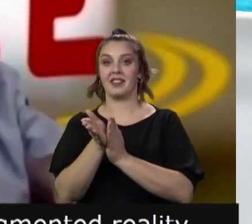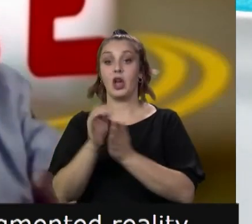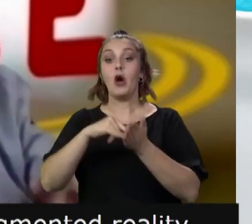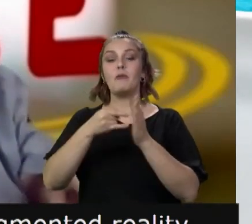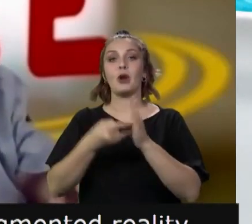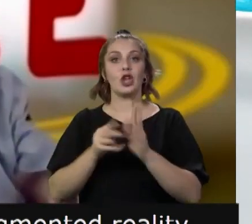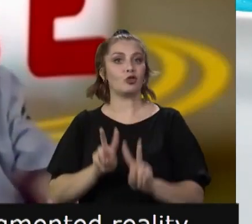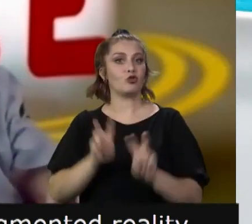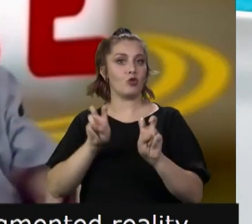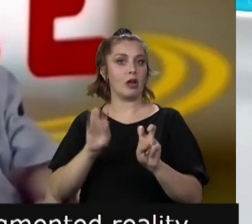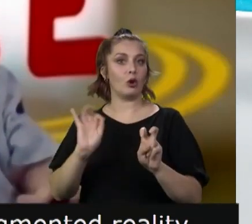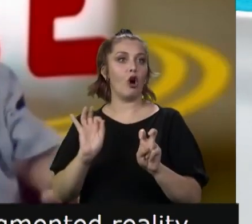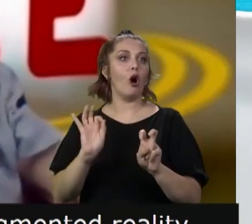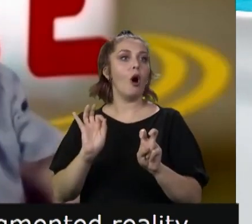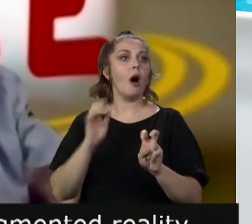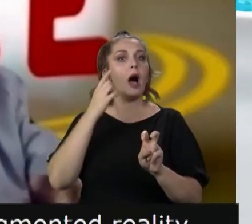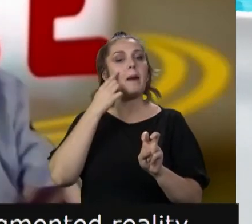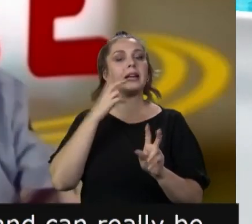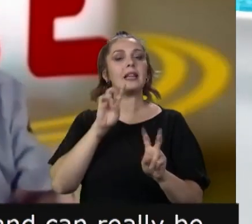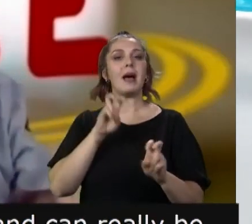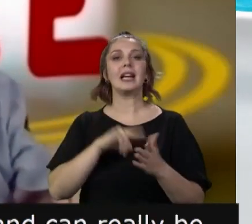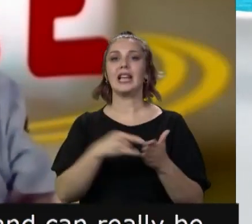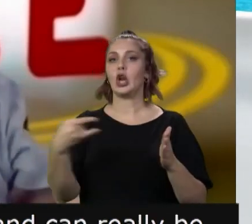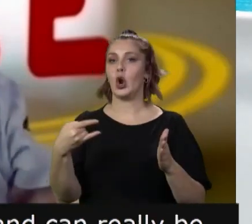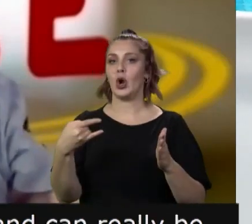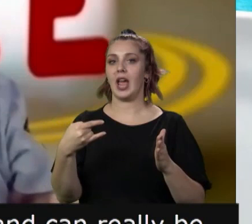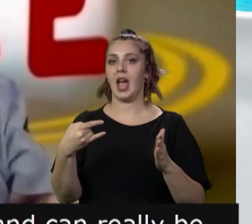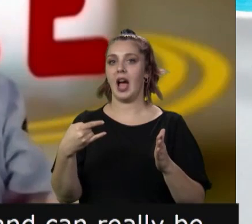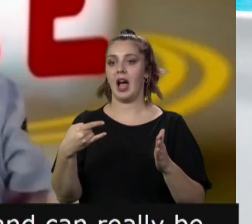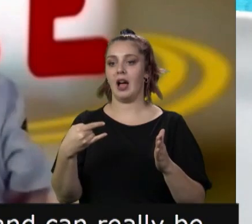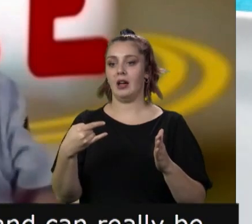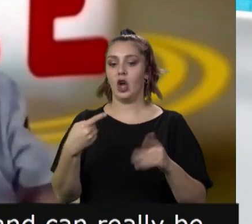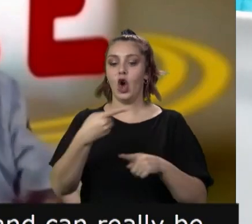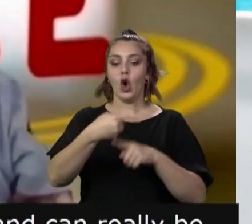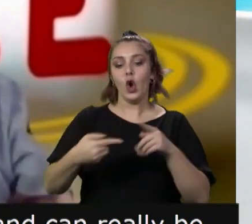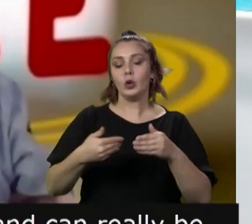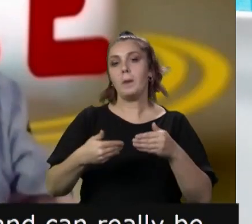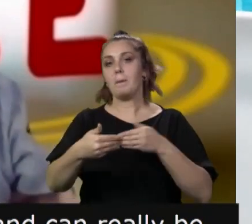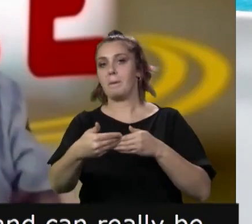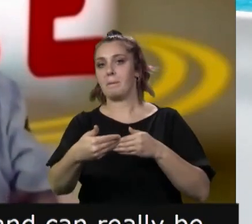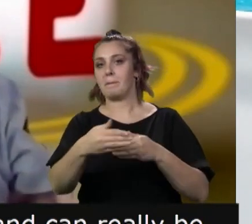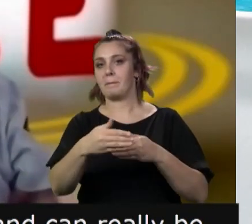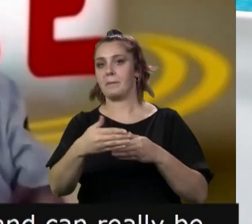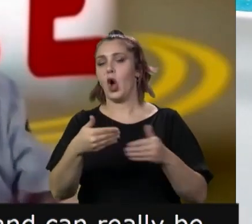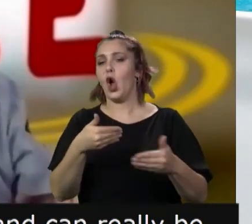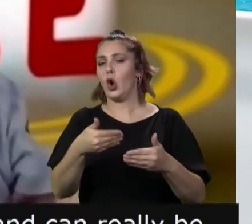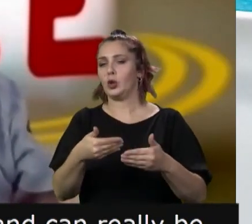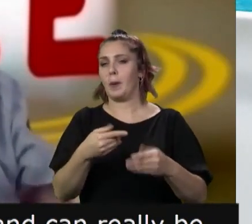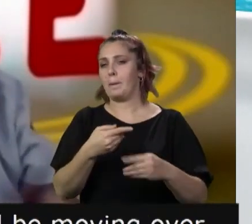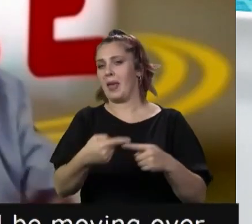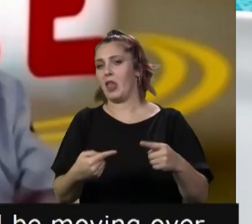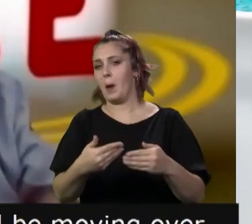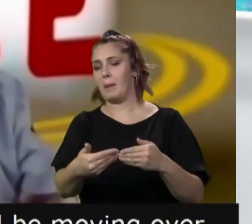in the new projects, and the technology will be moving over the short and medium term. I think those three: